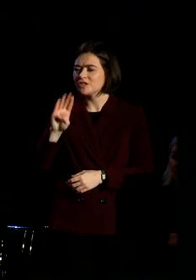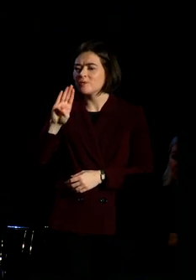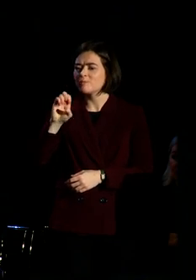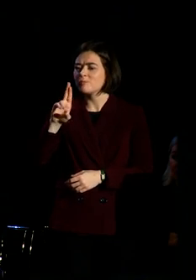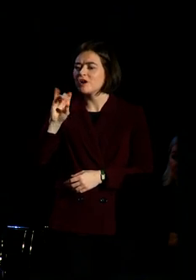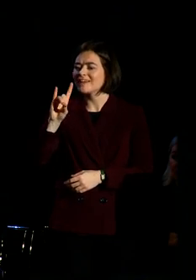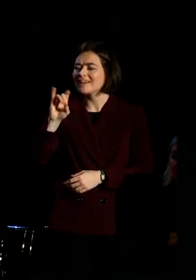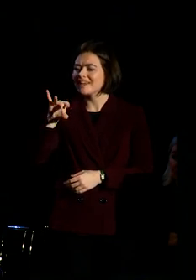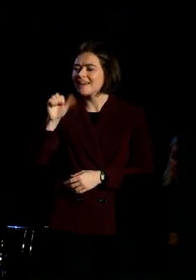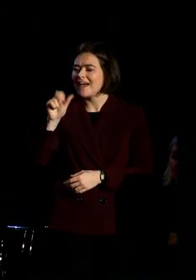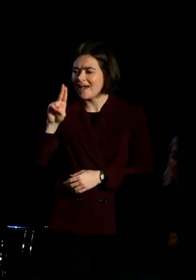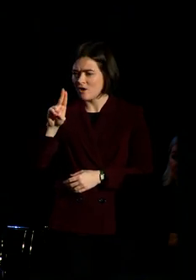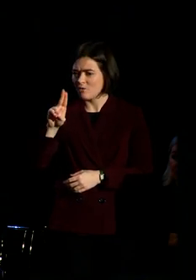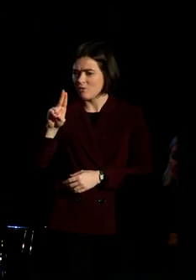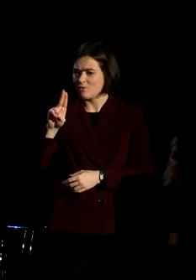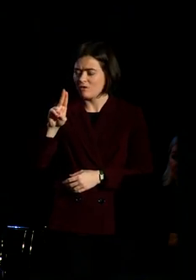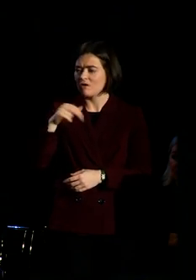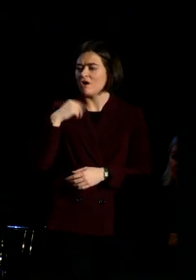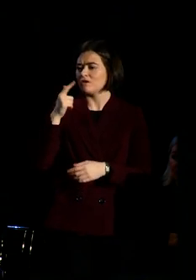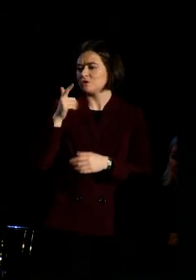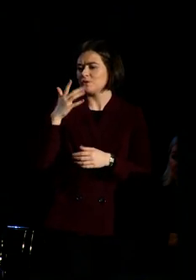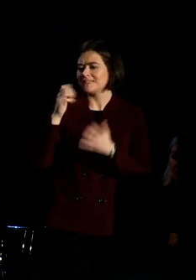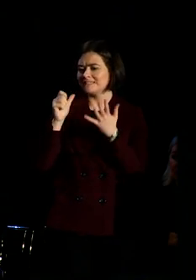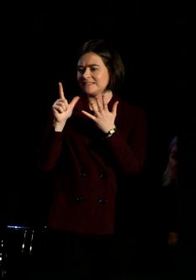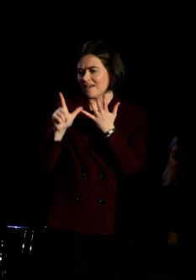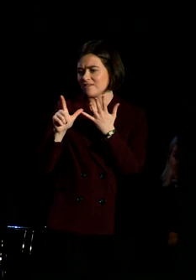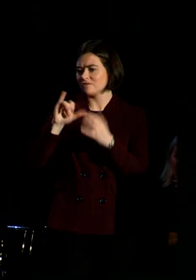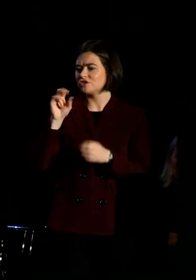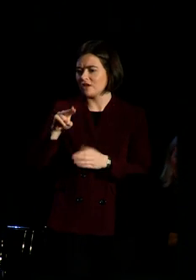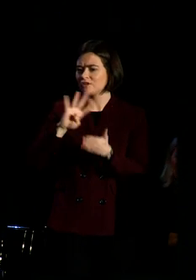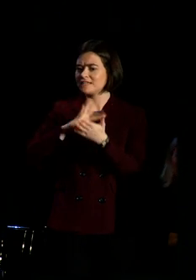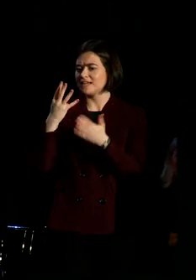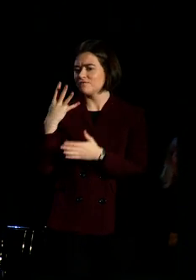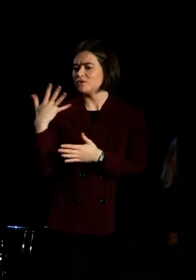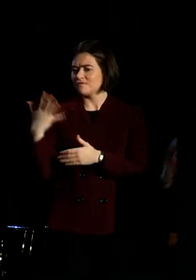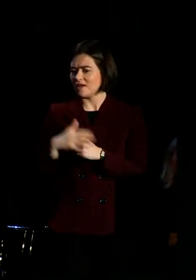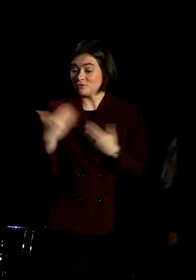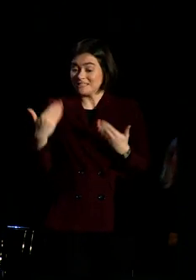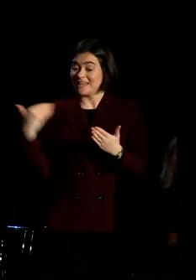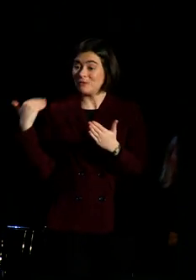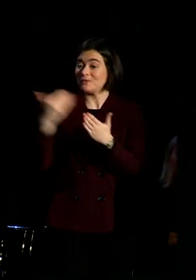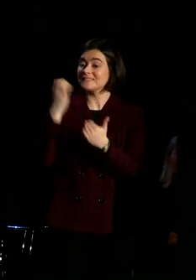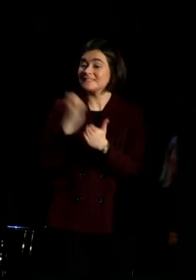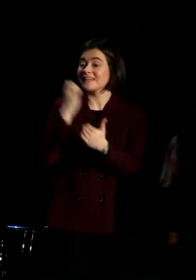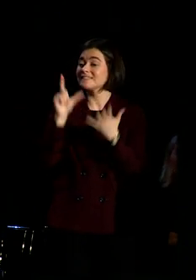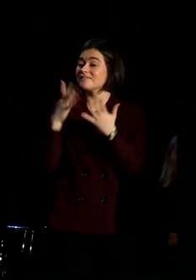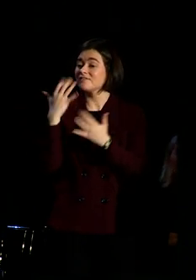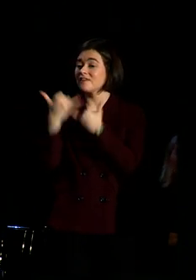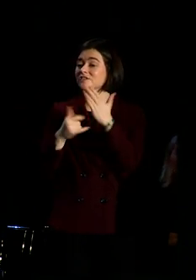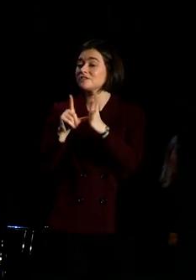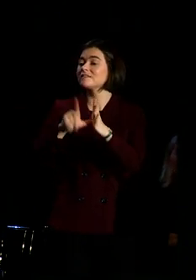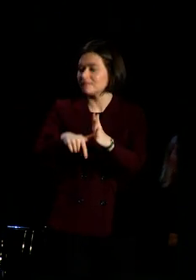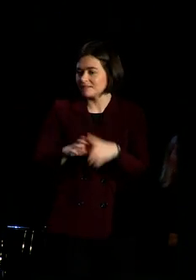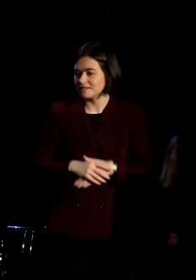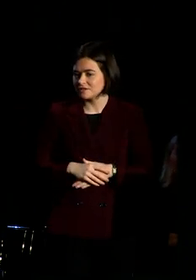January 1945, which took place exactly 75 years ago, less than